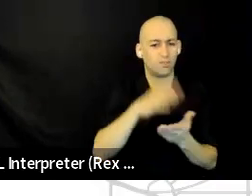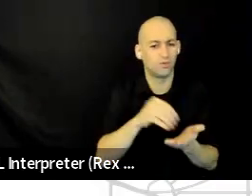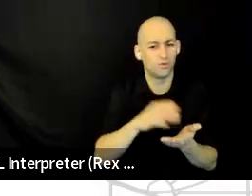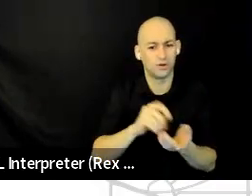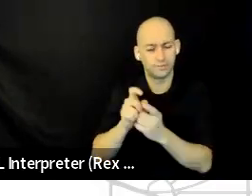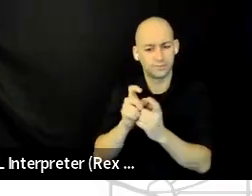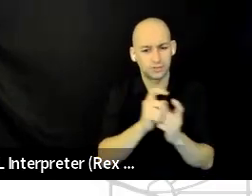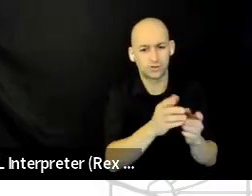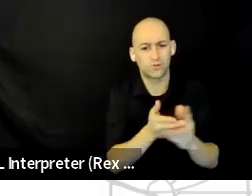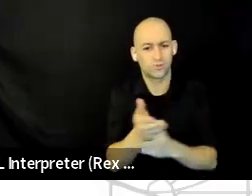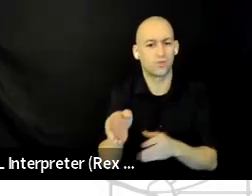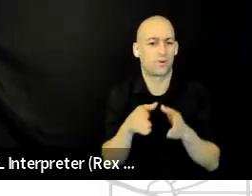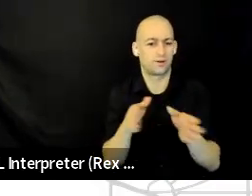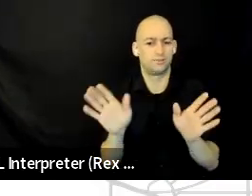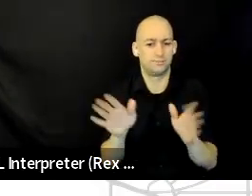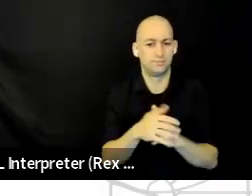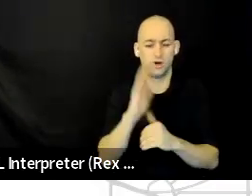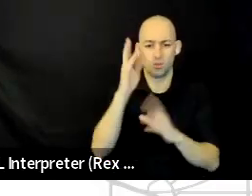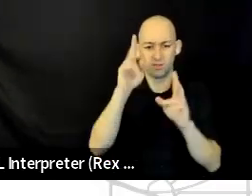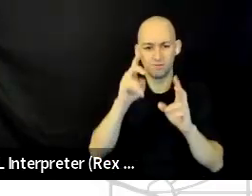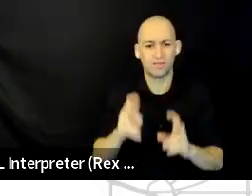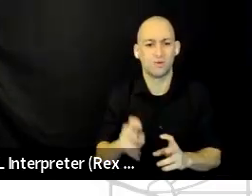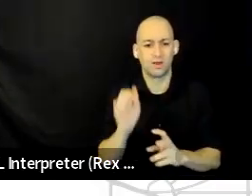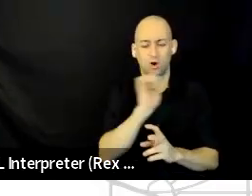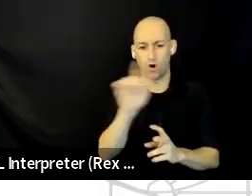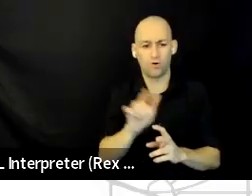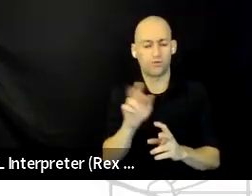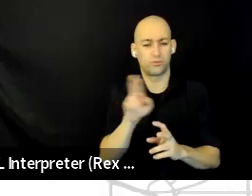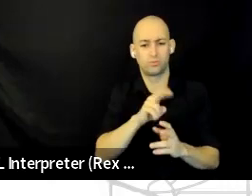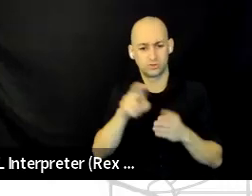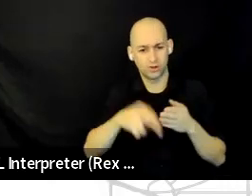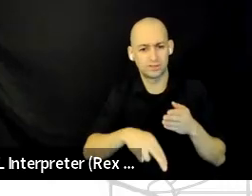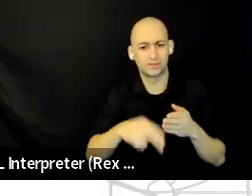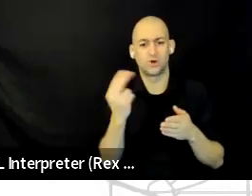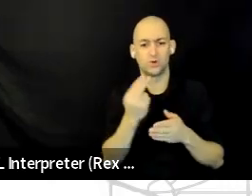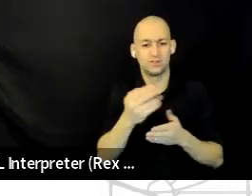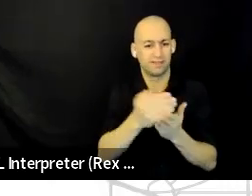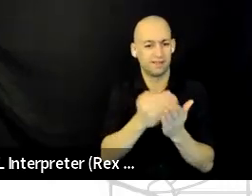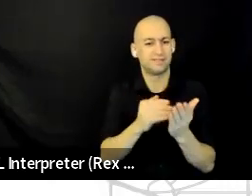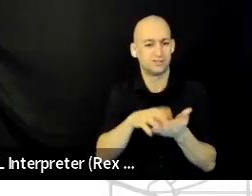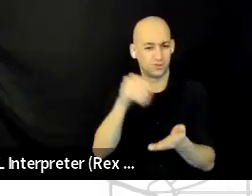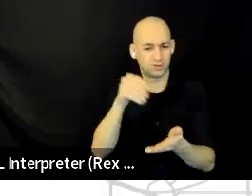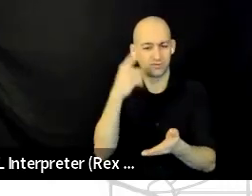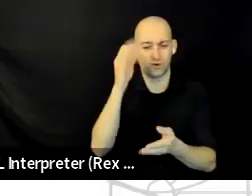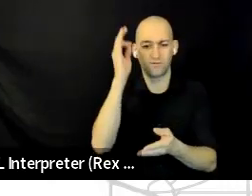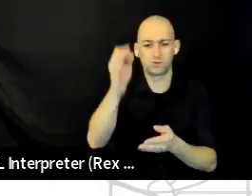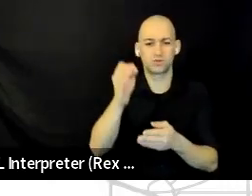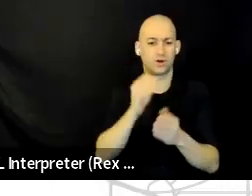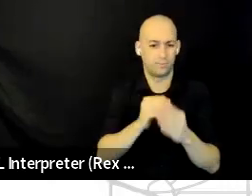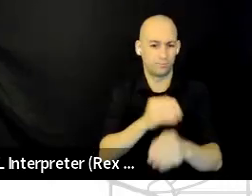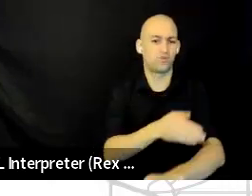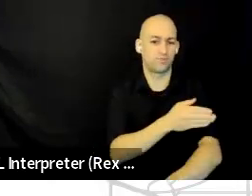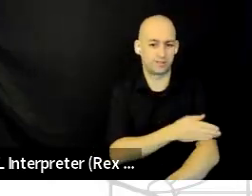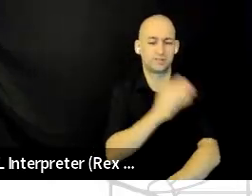adjustments along the way. We're going to be evaluating the results at the end of the pilot and using lessons learned to make future improvements. And there will be communication throughout